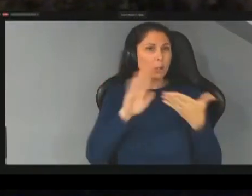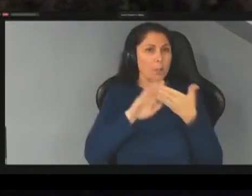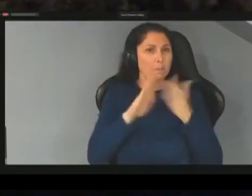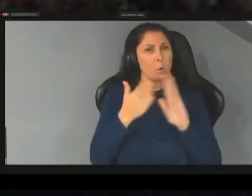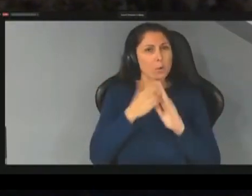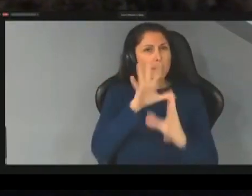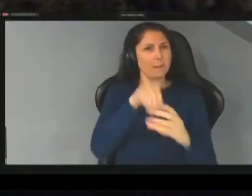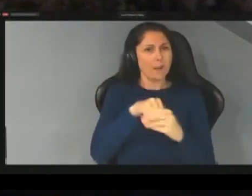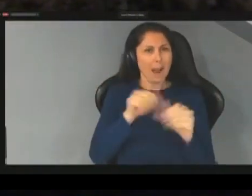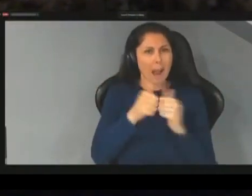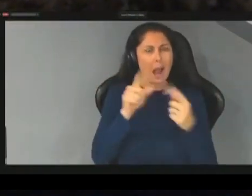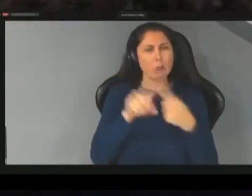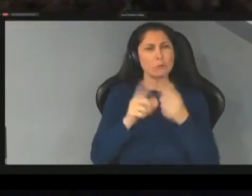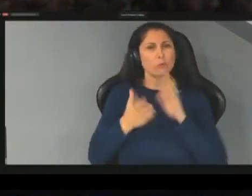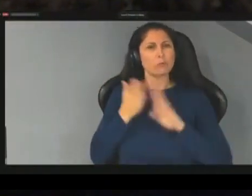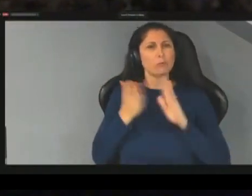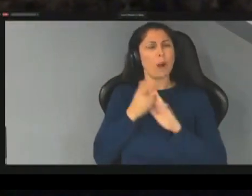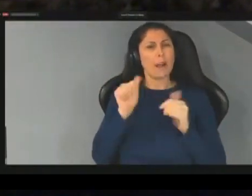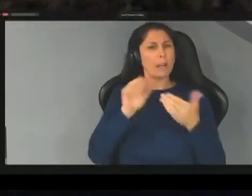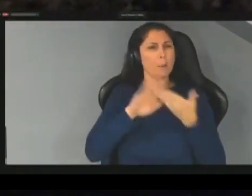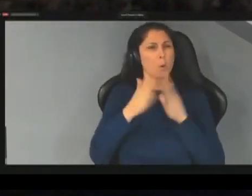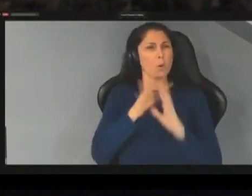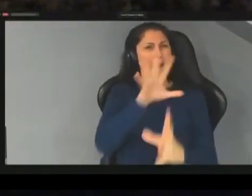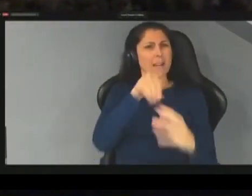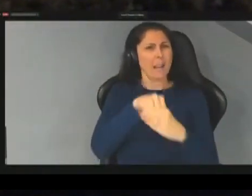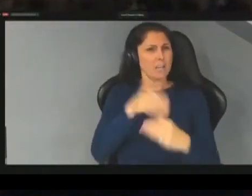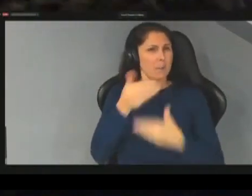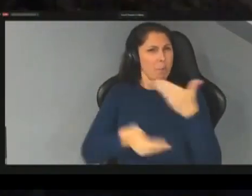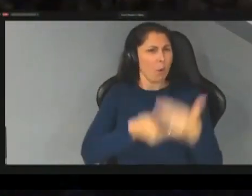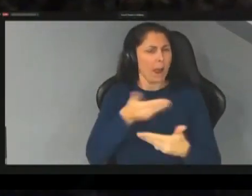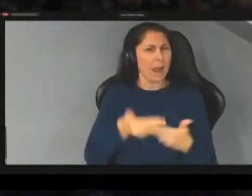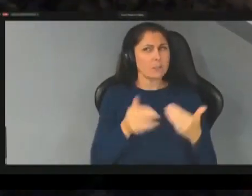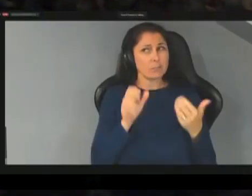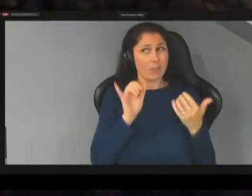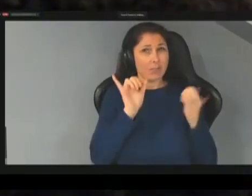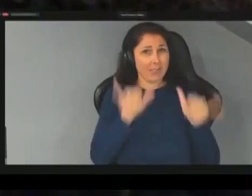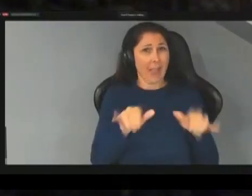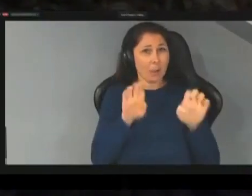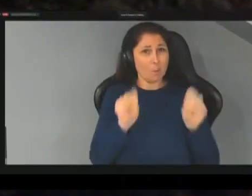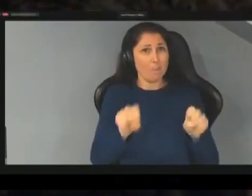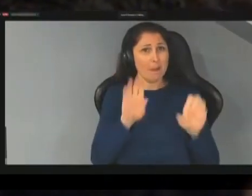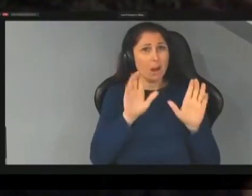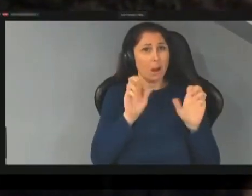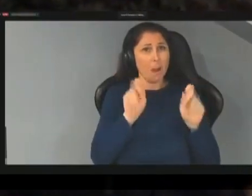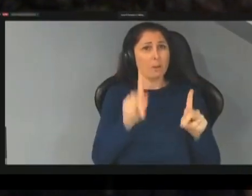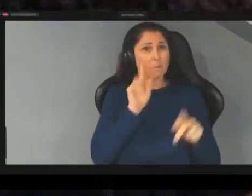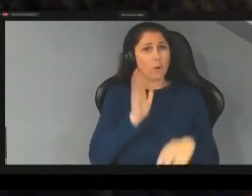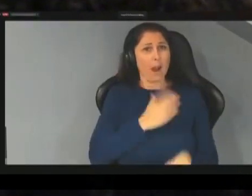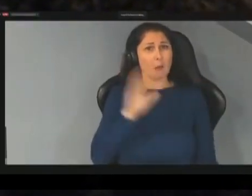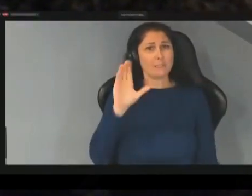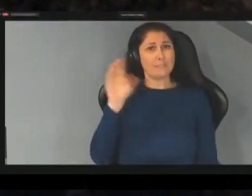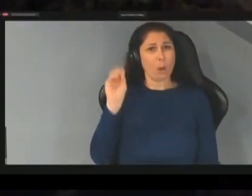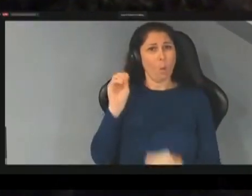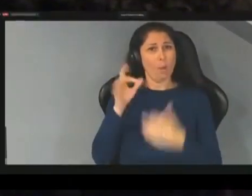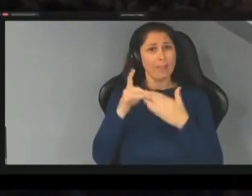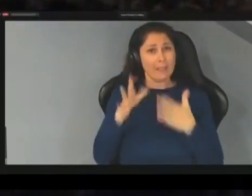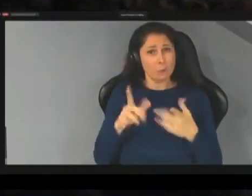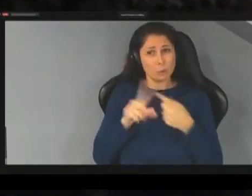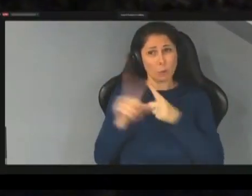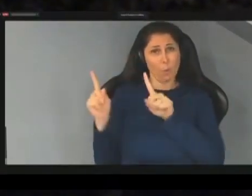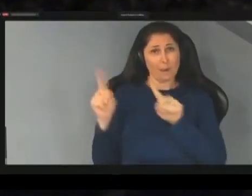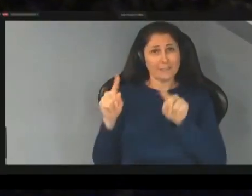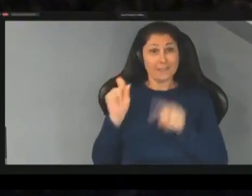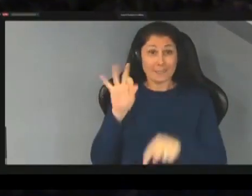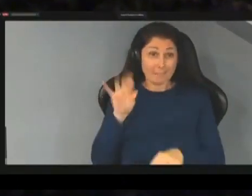how to run a community engagement process, and those could all be opportunities for our RCO leaders to attend if they have the